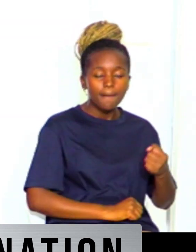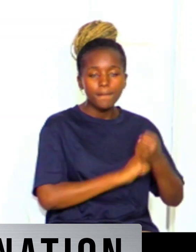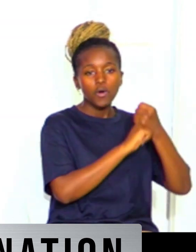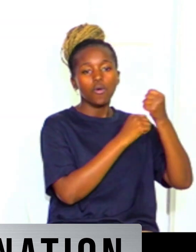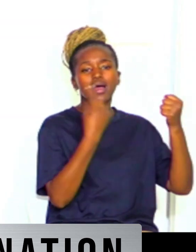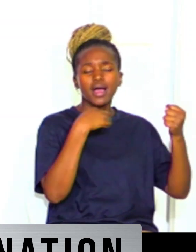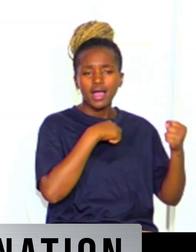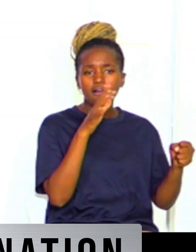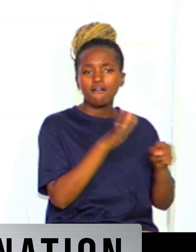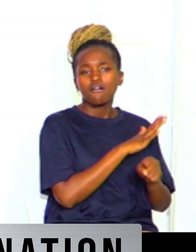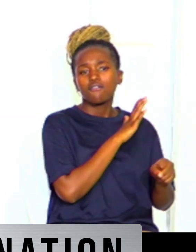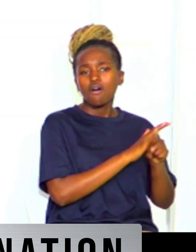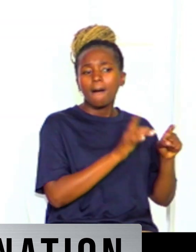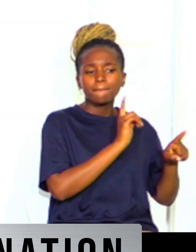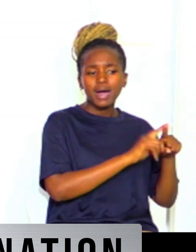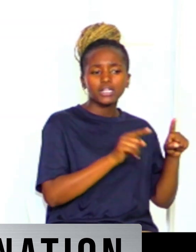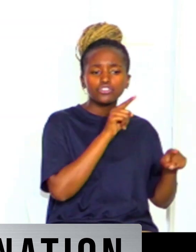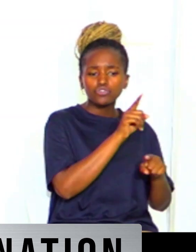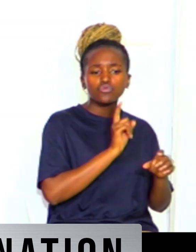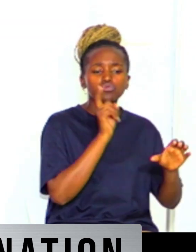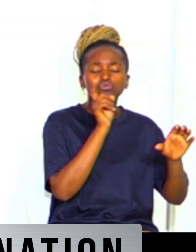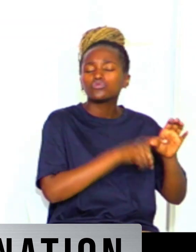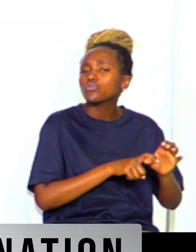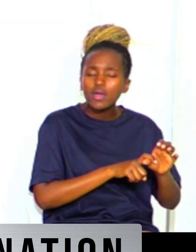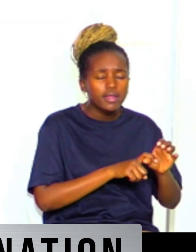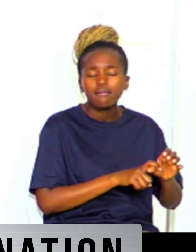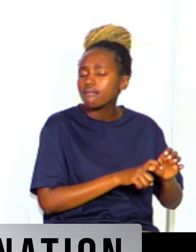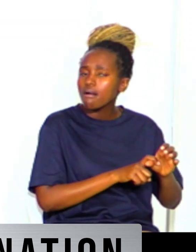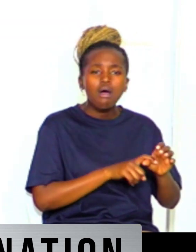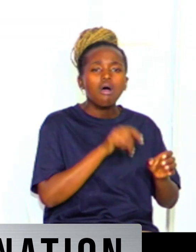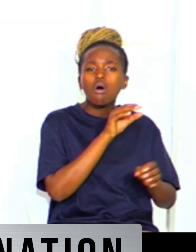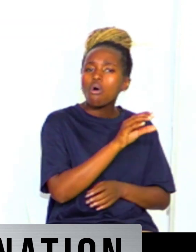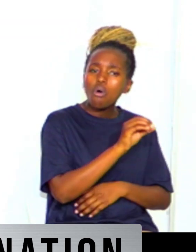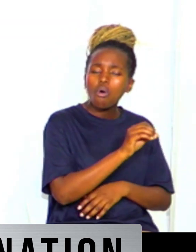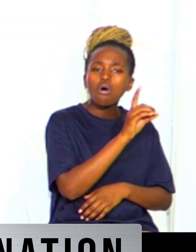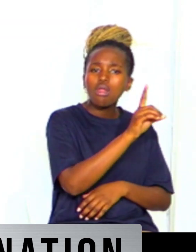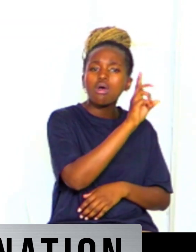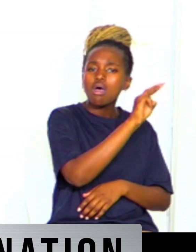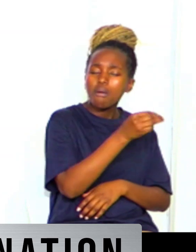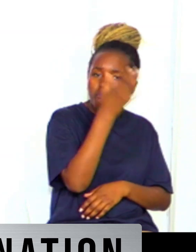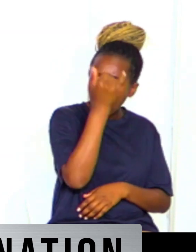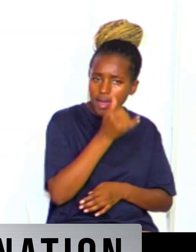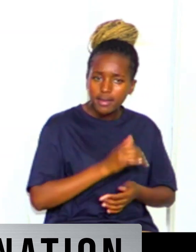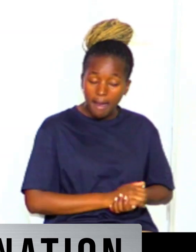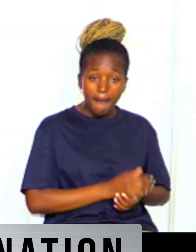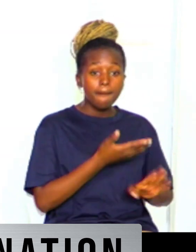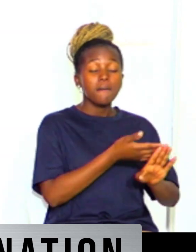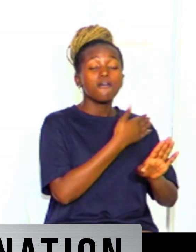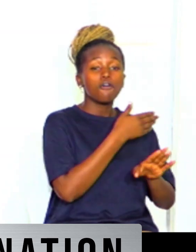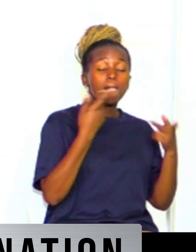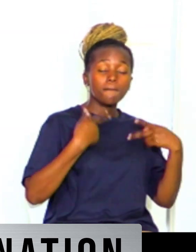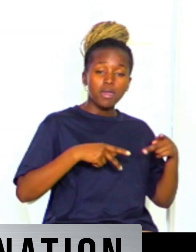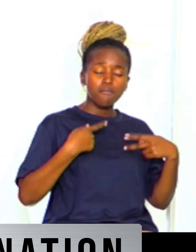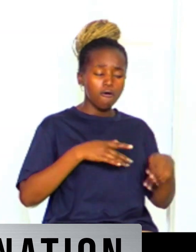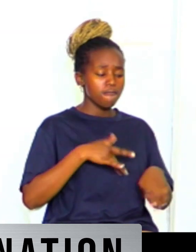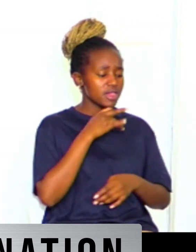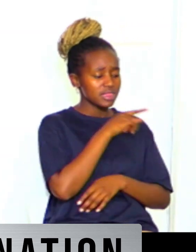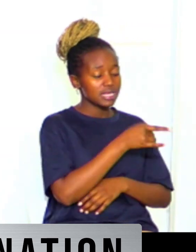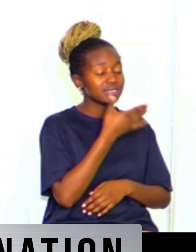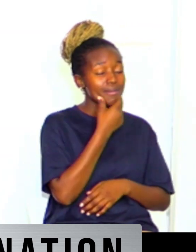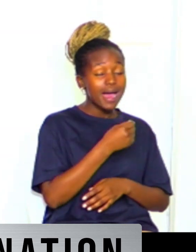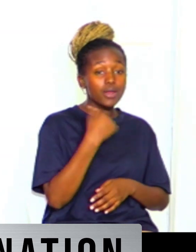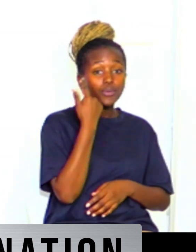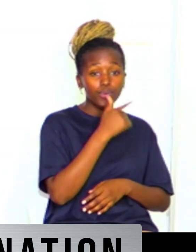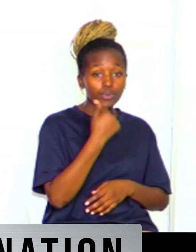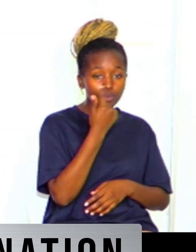Kumbuka that watu walikuwa wanasema Kasmuel is the new revolutionary, is the new Tom Mboya. People are comparing him with Tom Mboya because of the